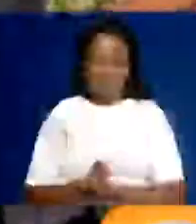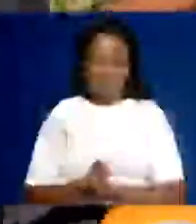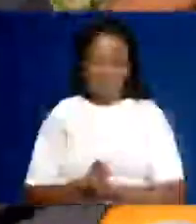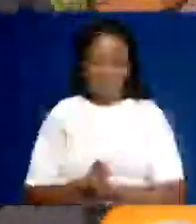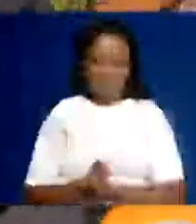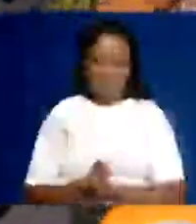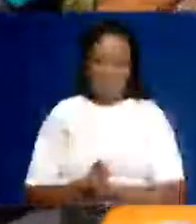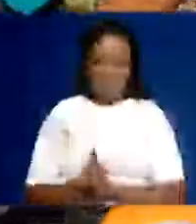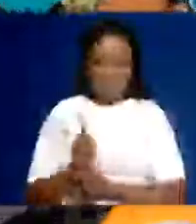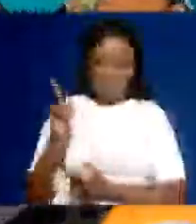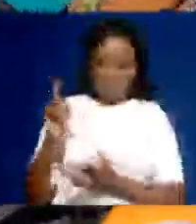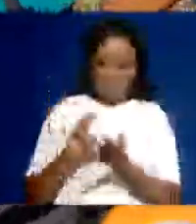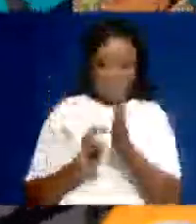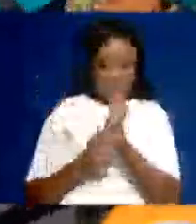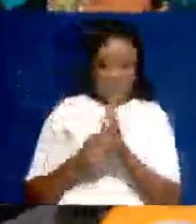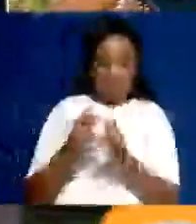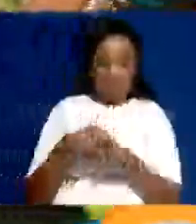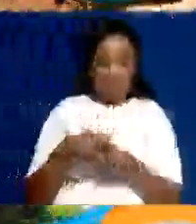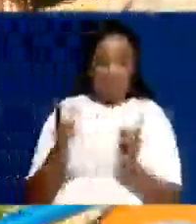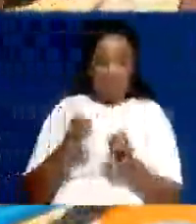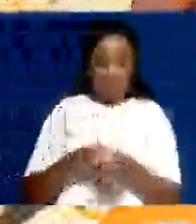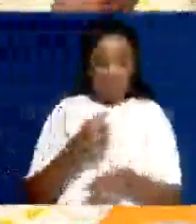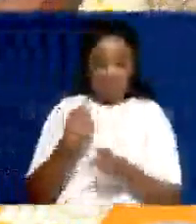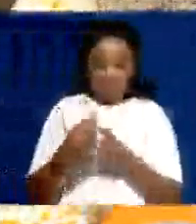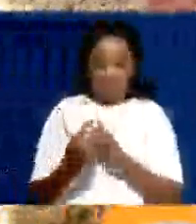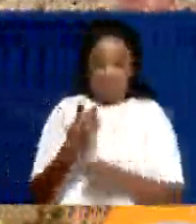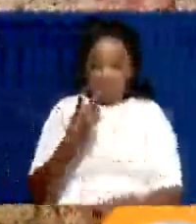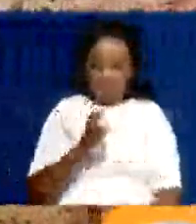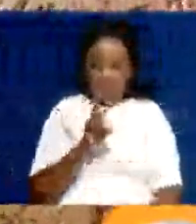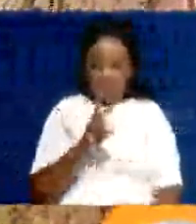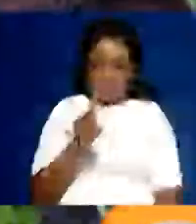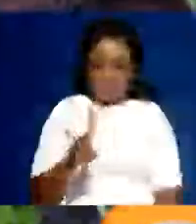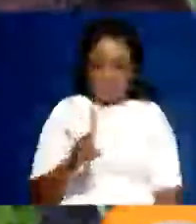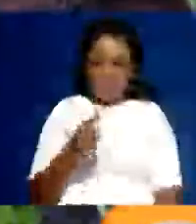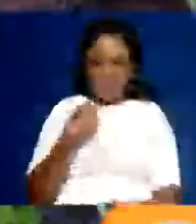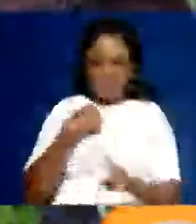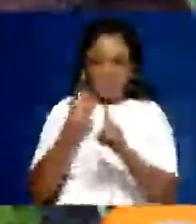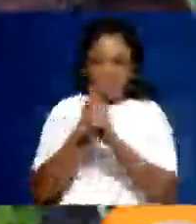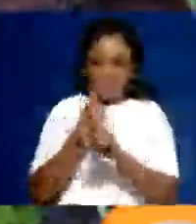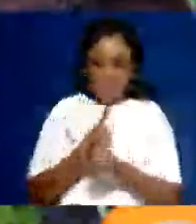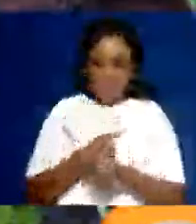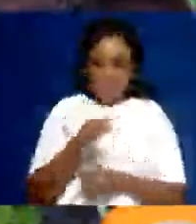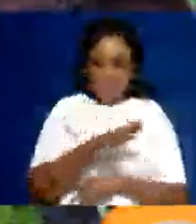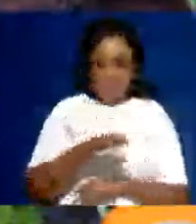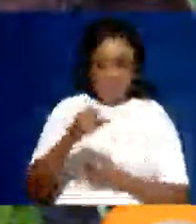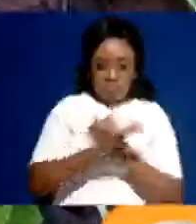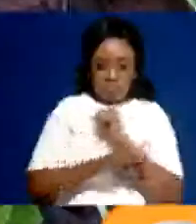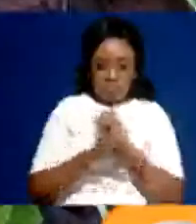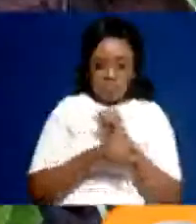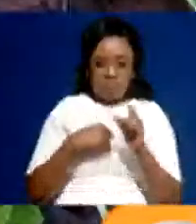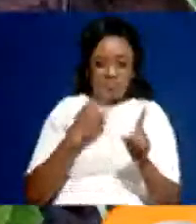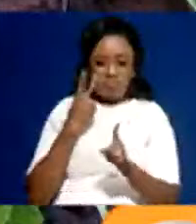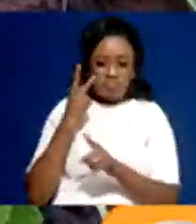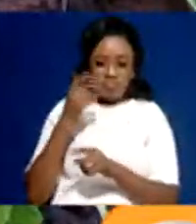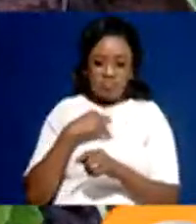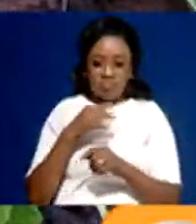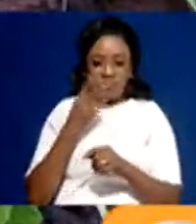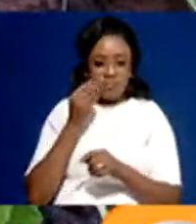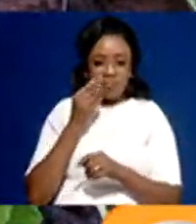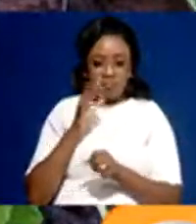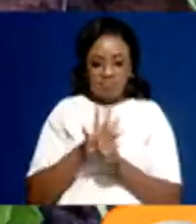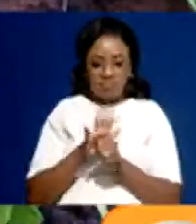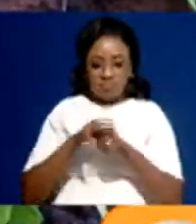The three-year project initiated in 2021 comes at a time when several parts of the country have experienced some heavy rains of